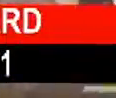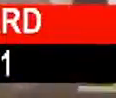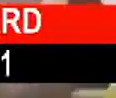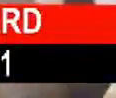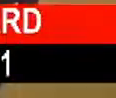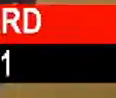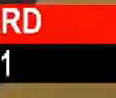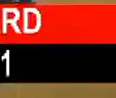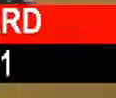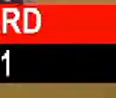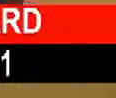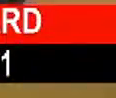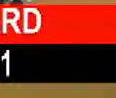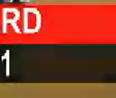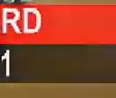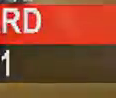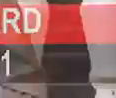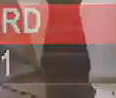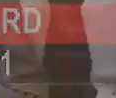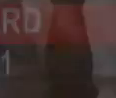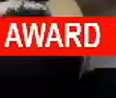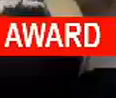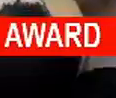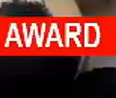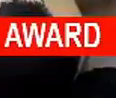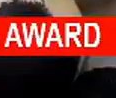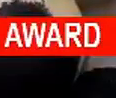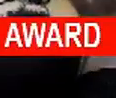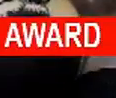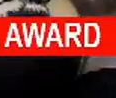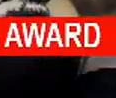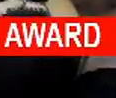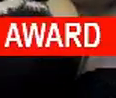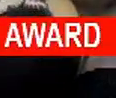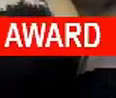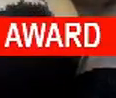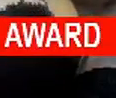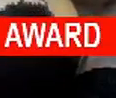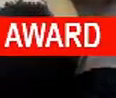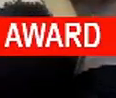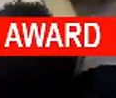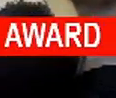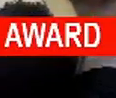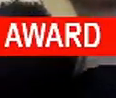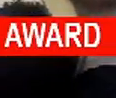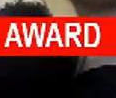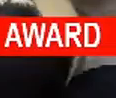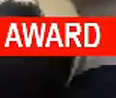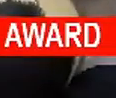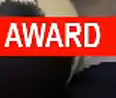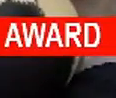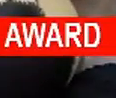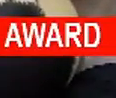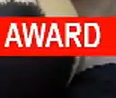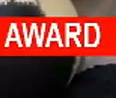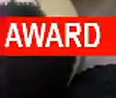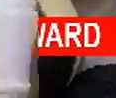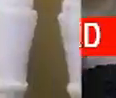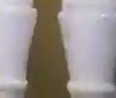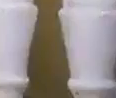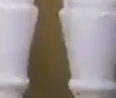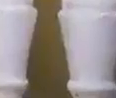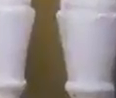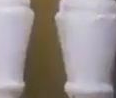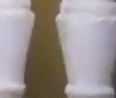ben ko. Mbeje ko dura ndamu be mele neti. He baba. Daliba. Amo, moro.